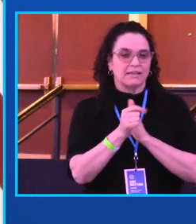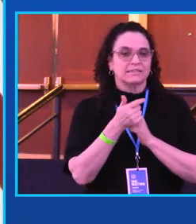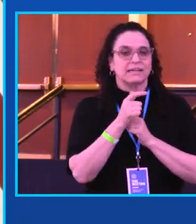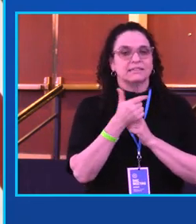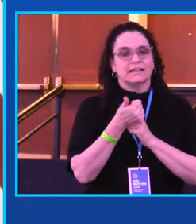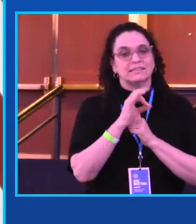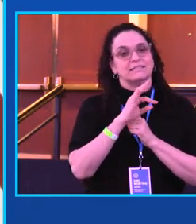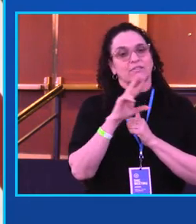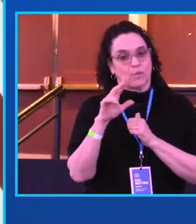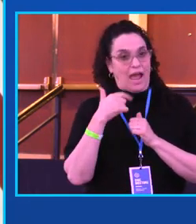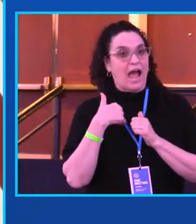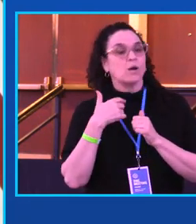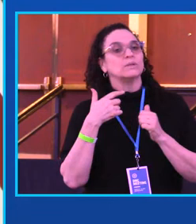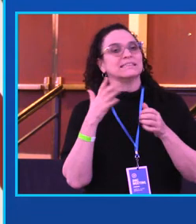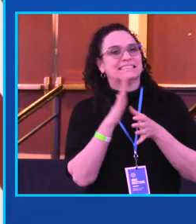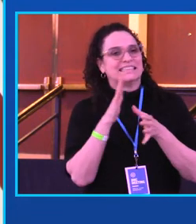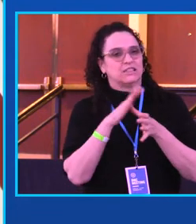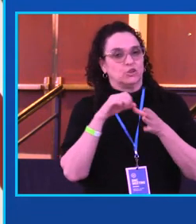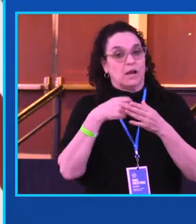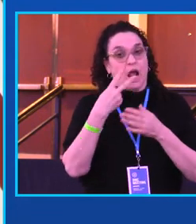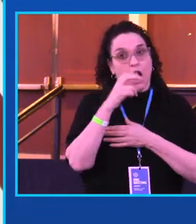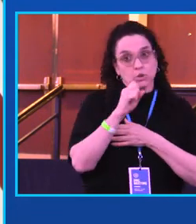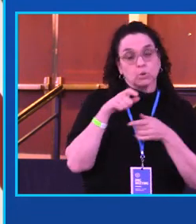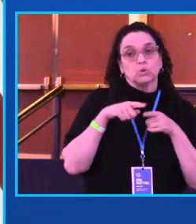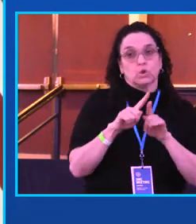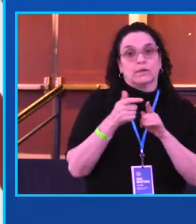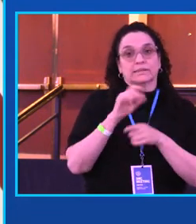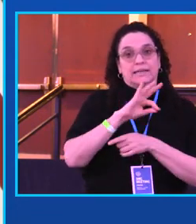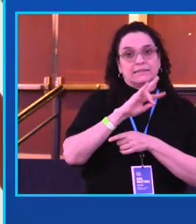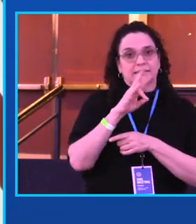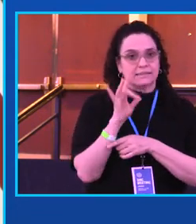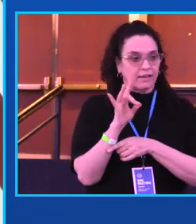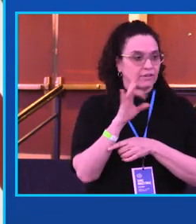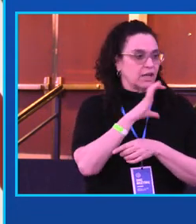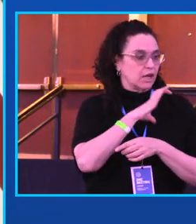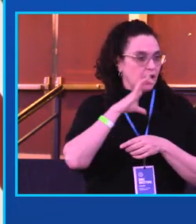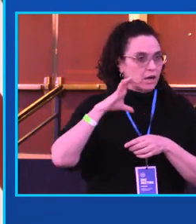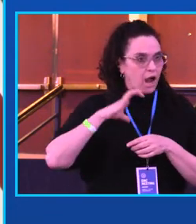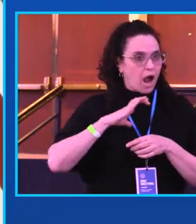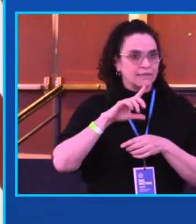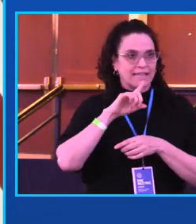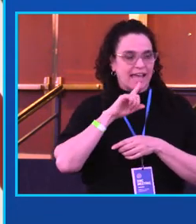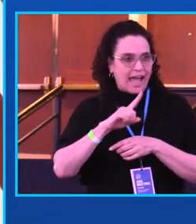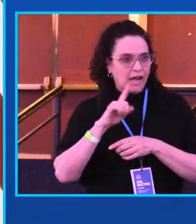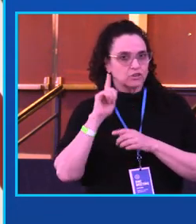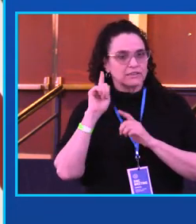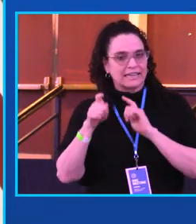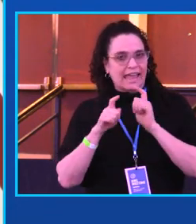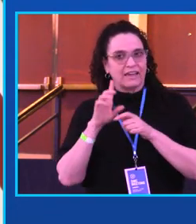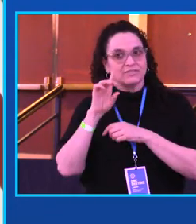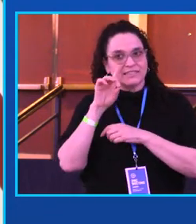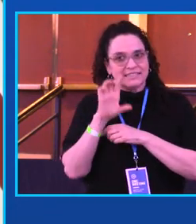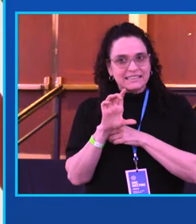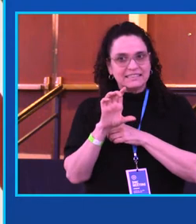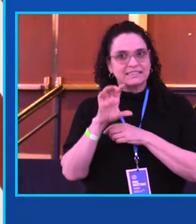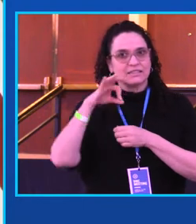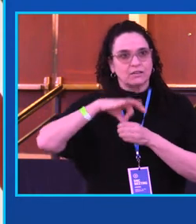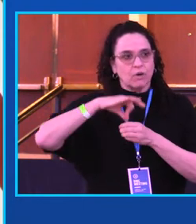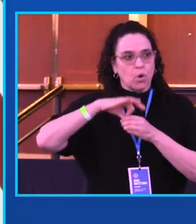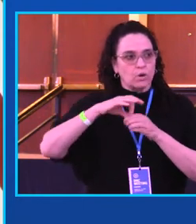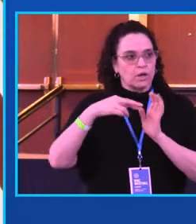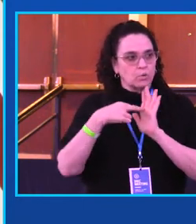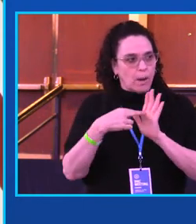school. In 1978, Congress actually granted DC voting